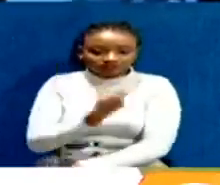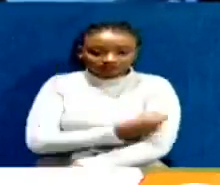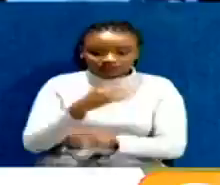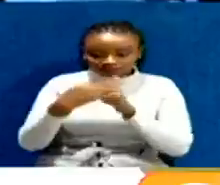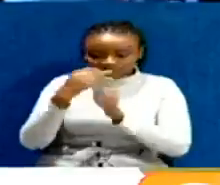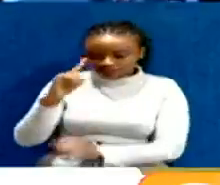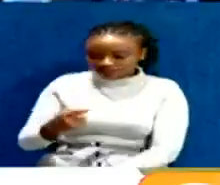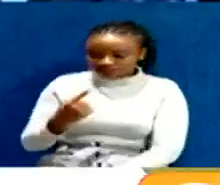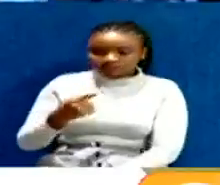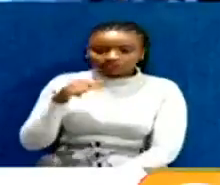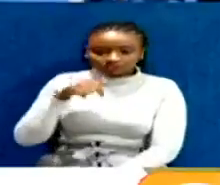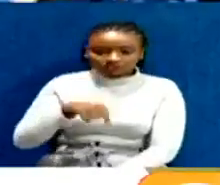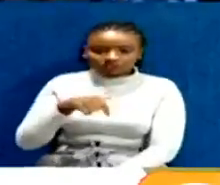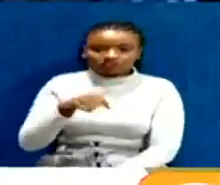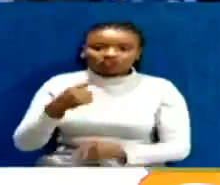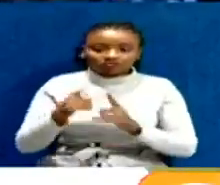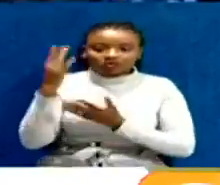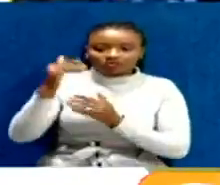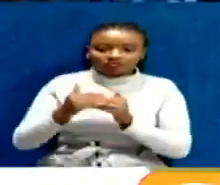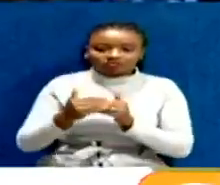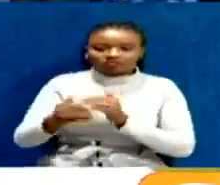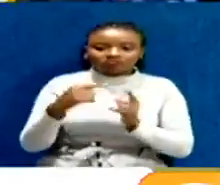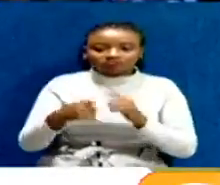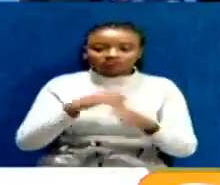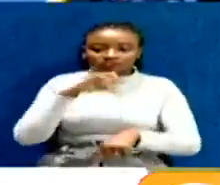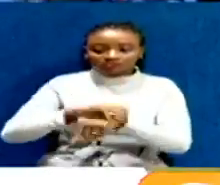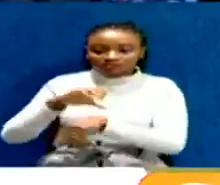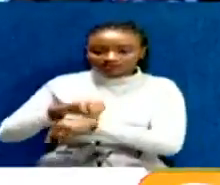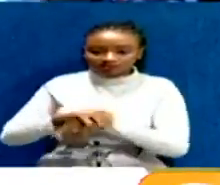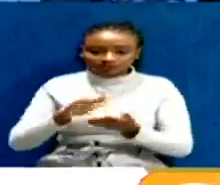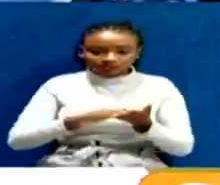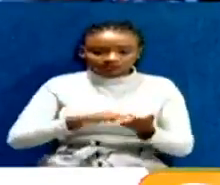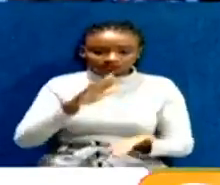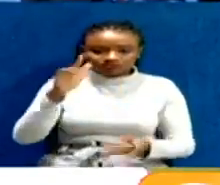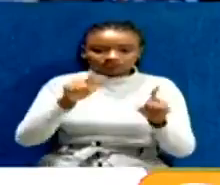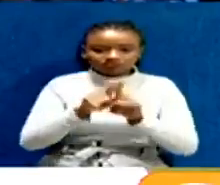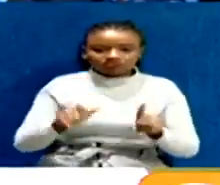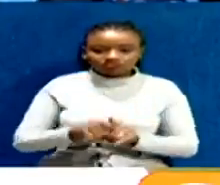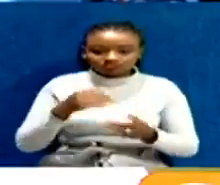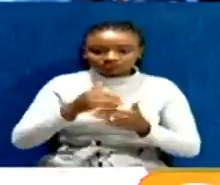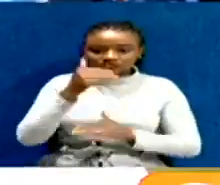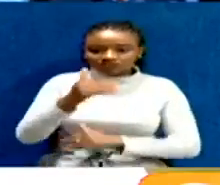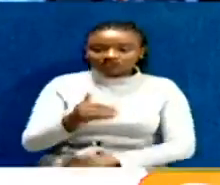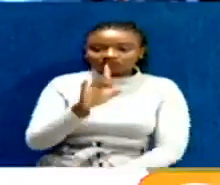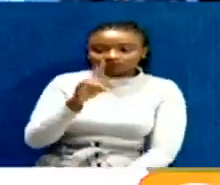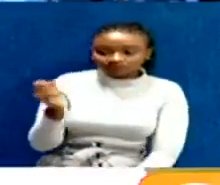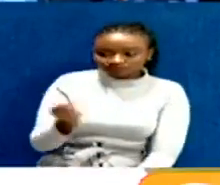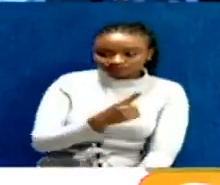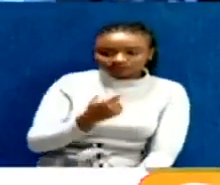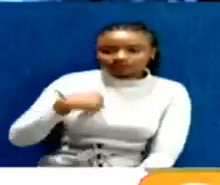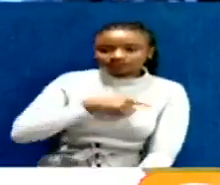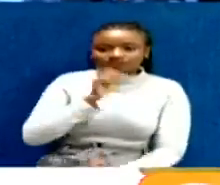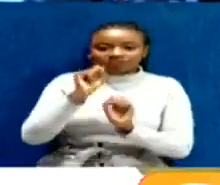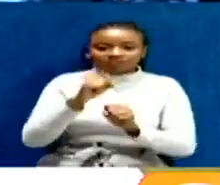sasa, tunatarajia tutazidi kupata, na katika kufikia mwezi mmoja ama around that time tutakuwa